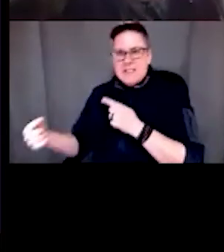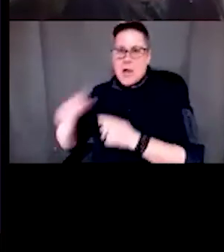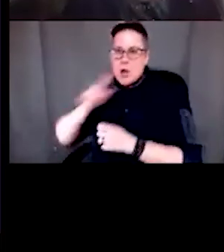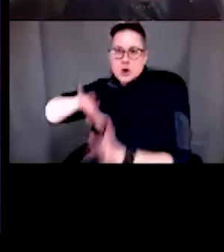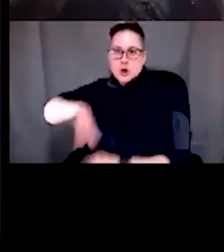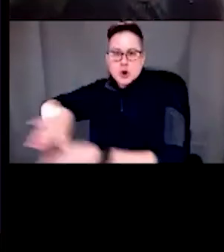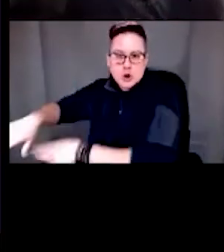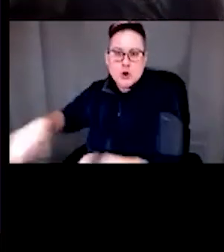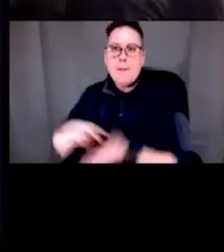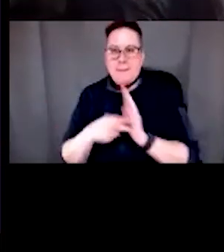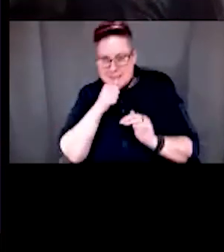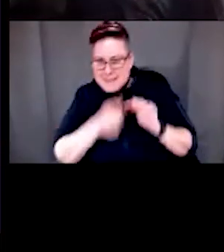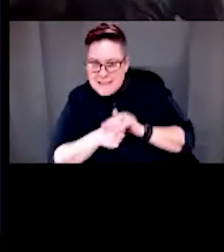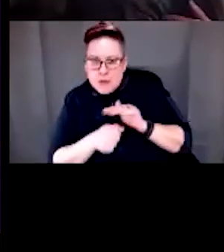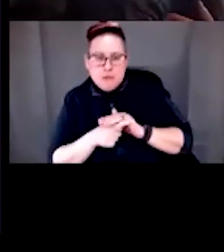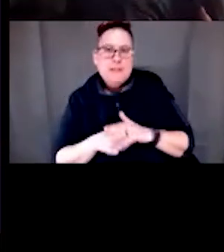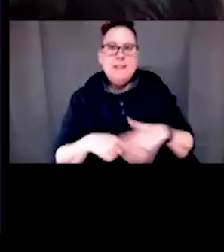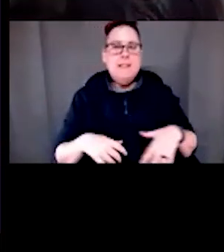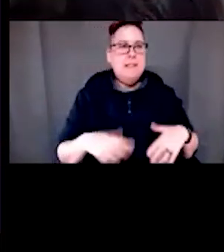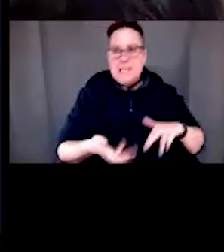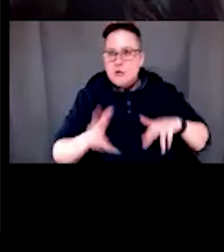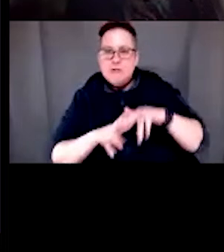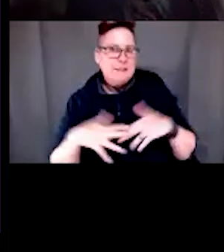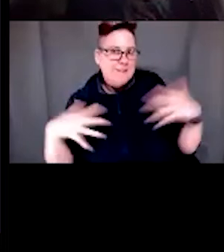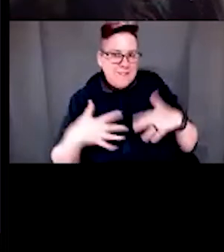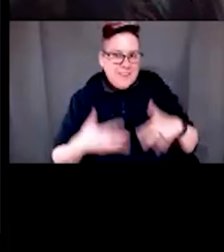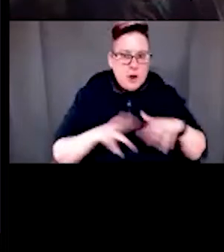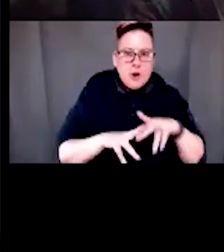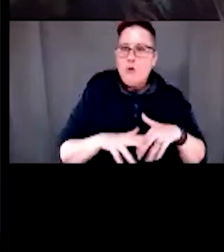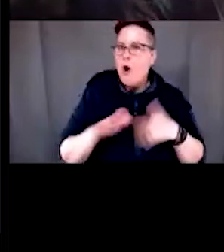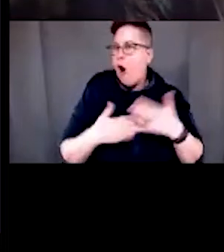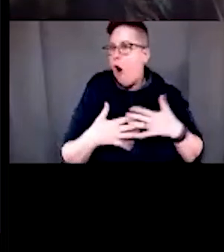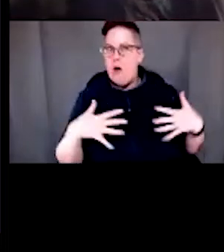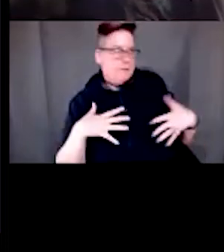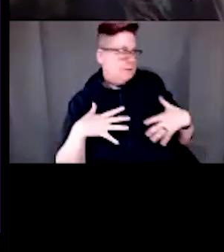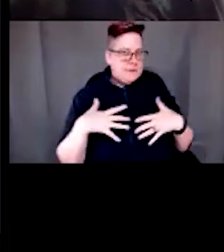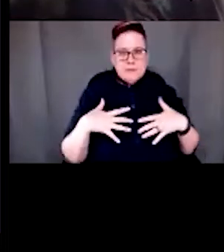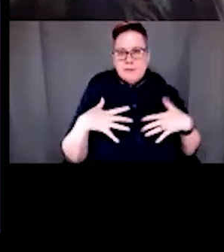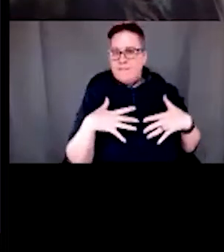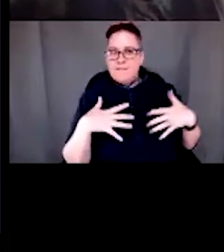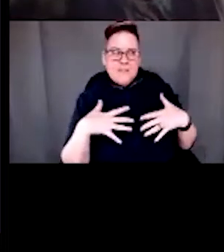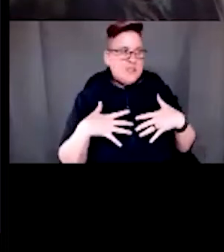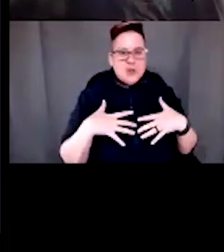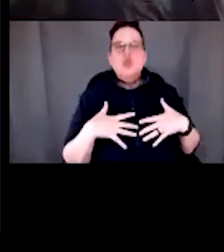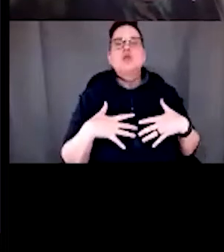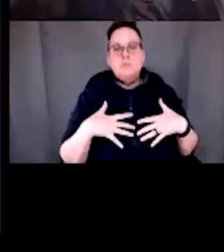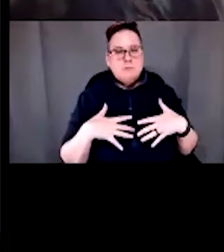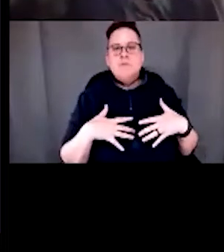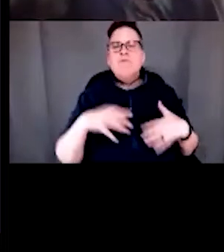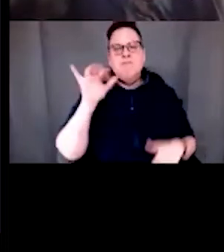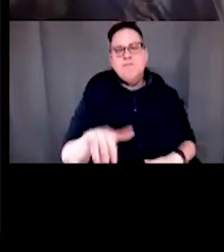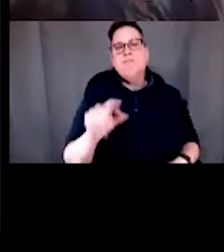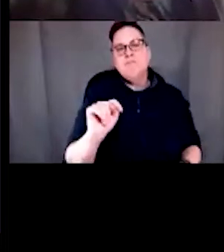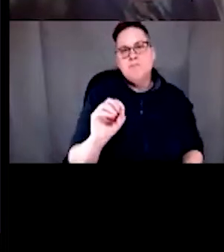fear increases. It becomes a fear-based environment. And that's really a